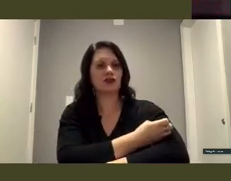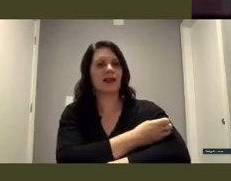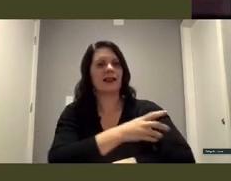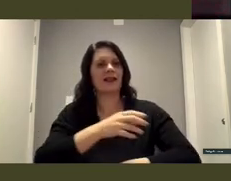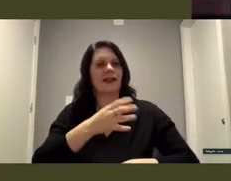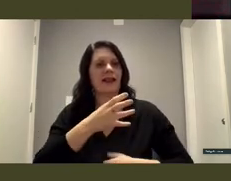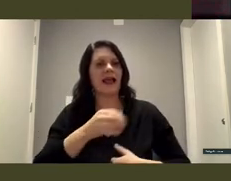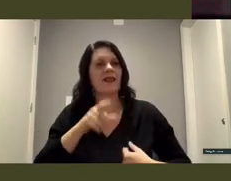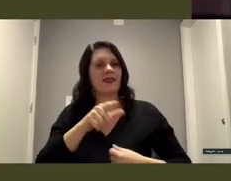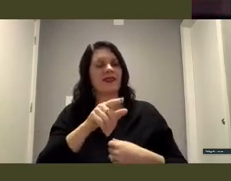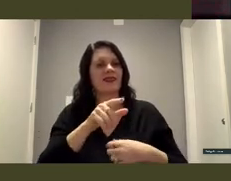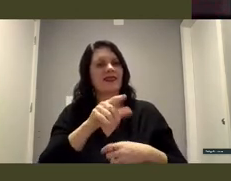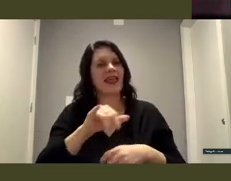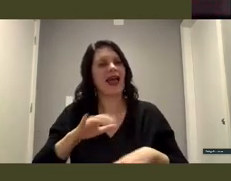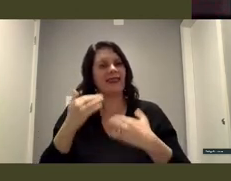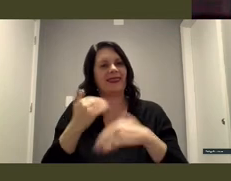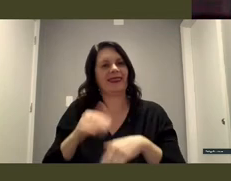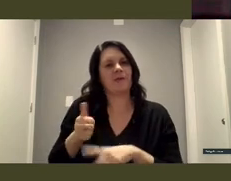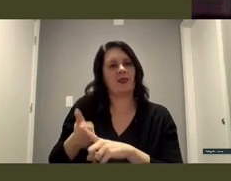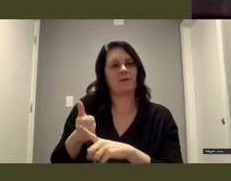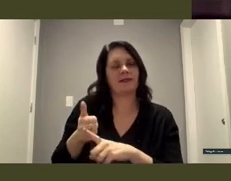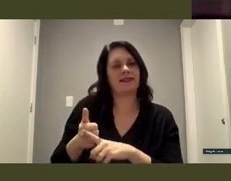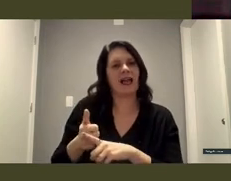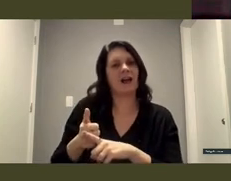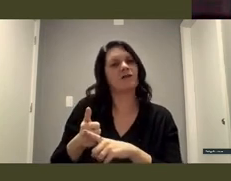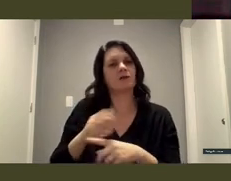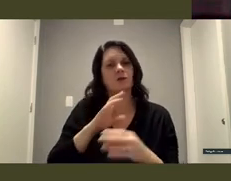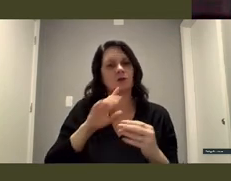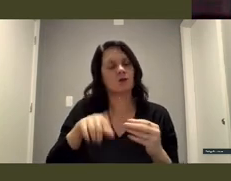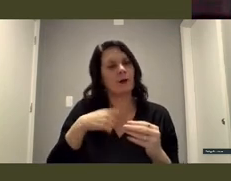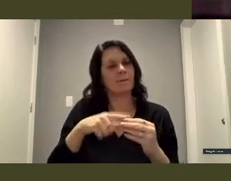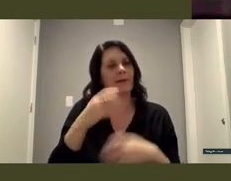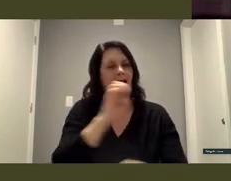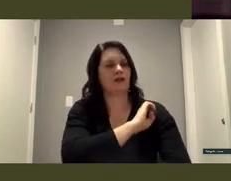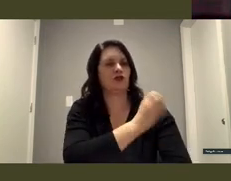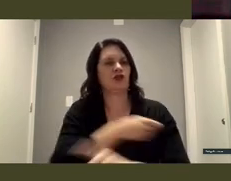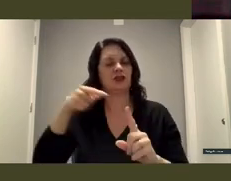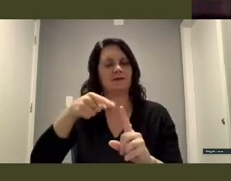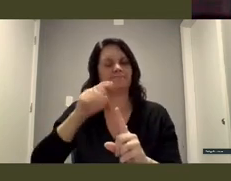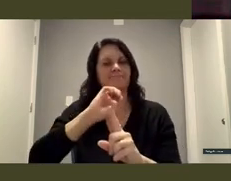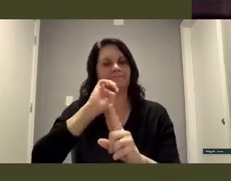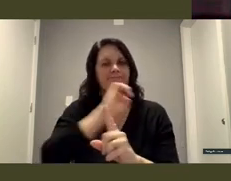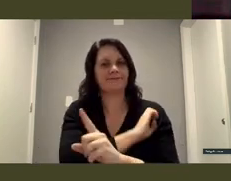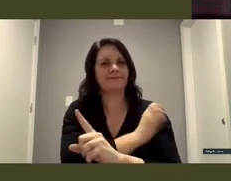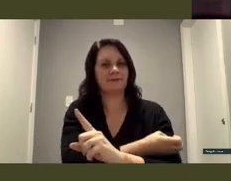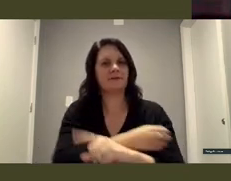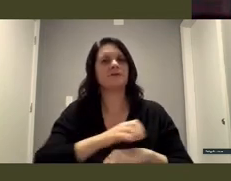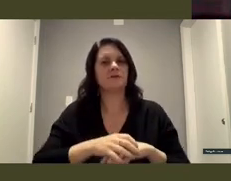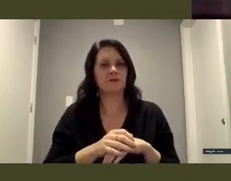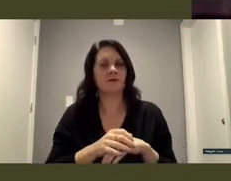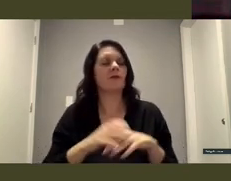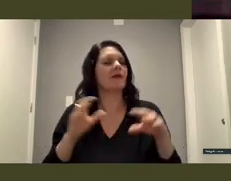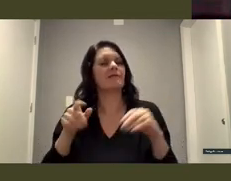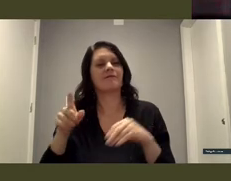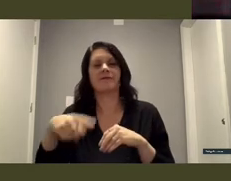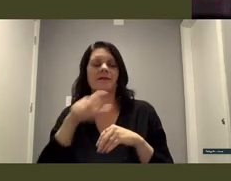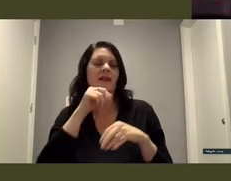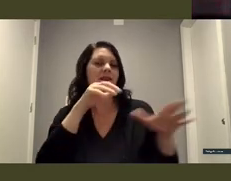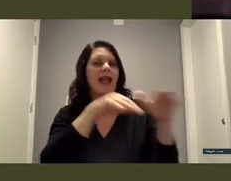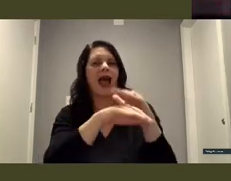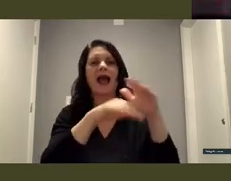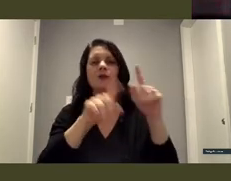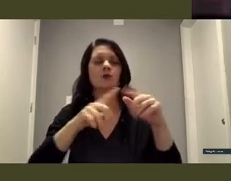know, to economic gain and the rest. I'm looking at the fact that there is no access to other basic resources, because